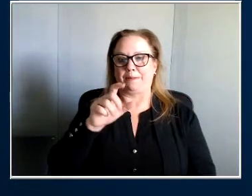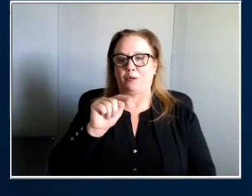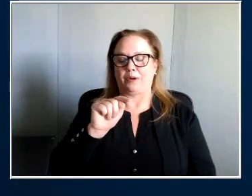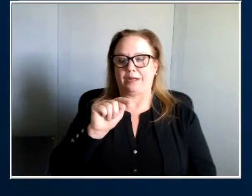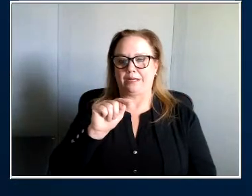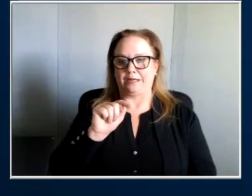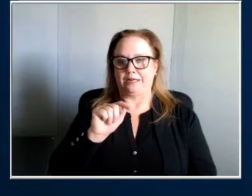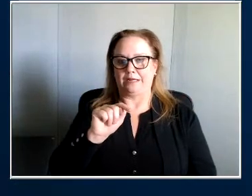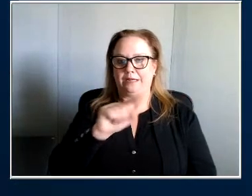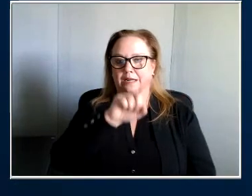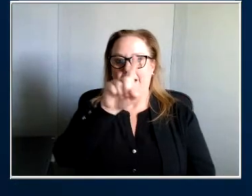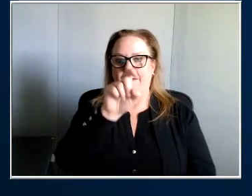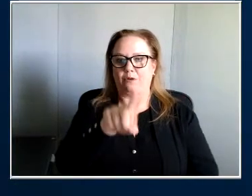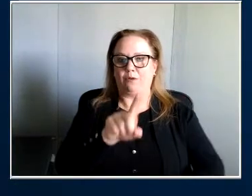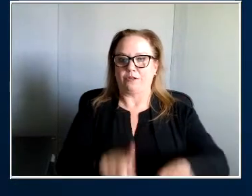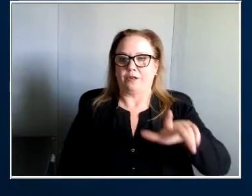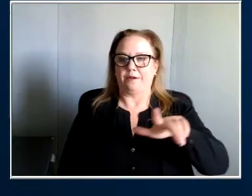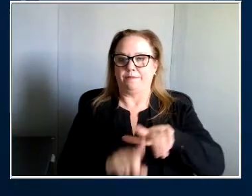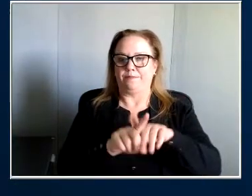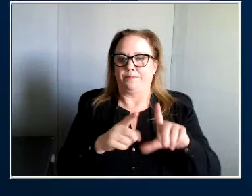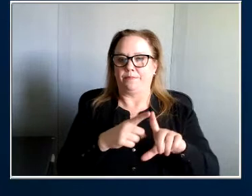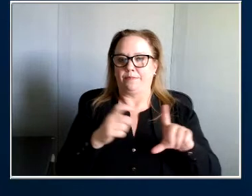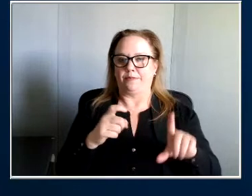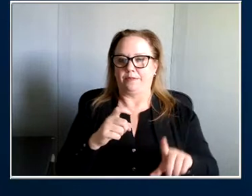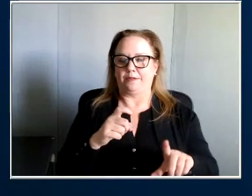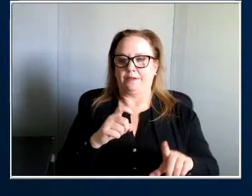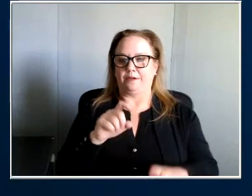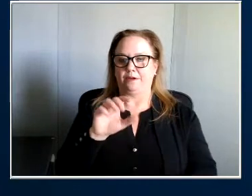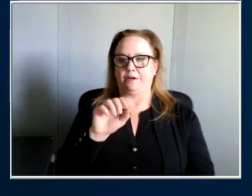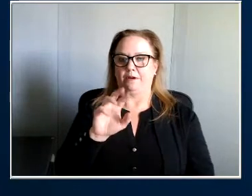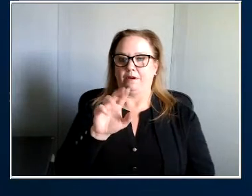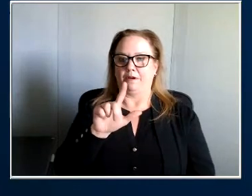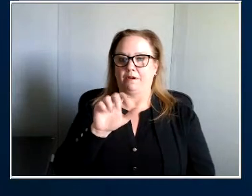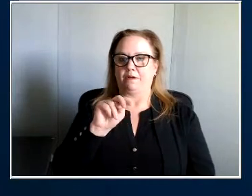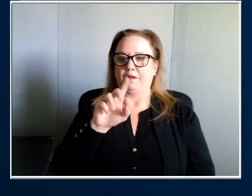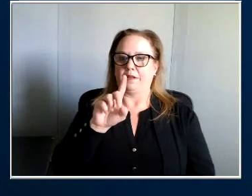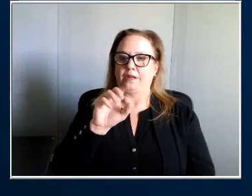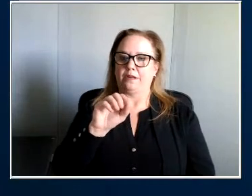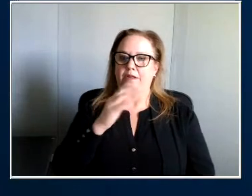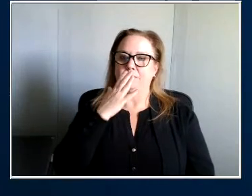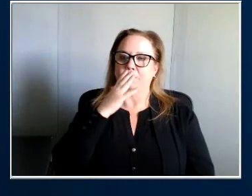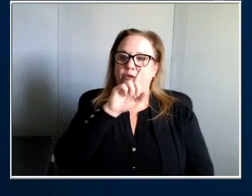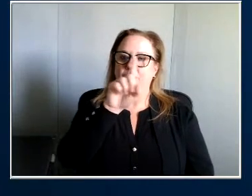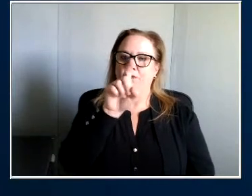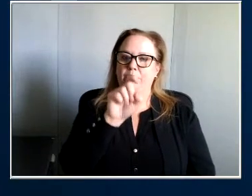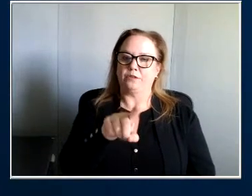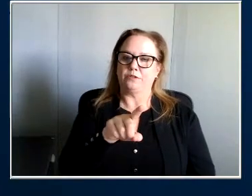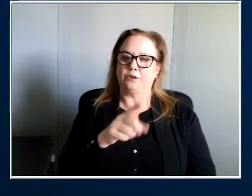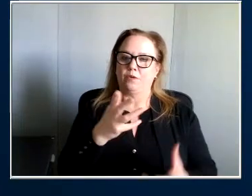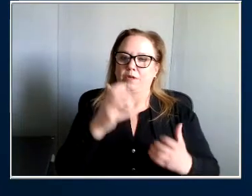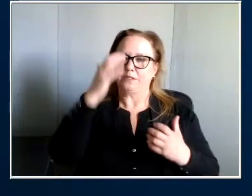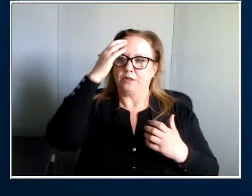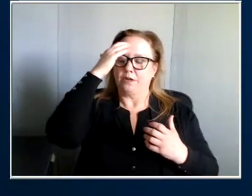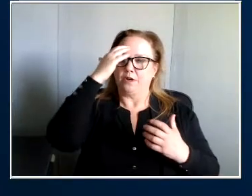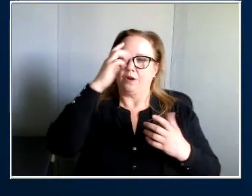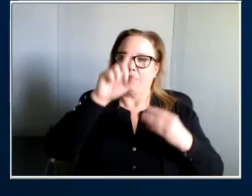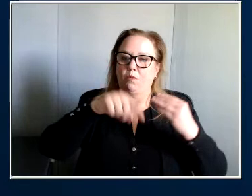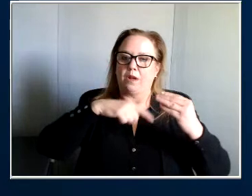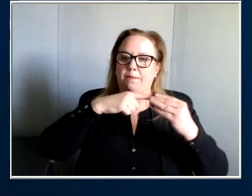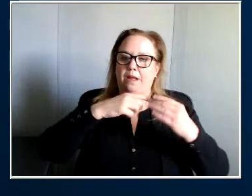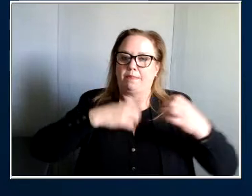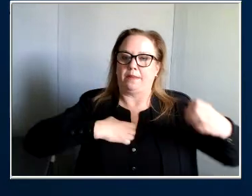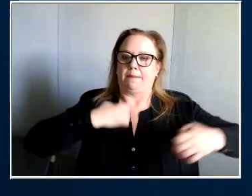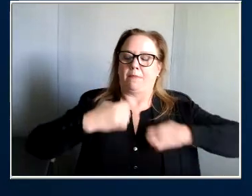a question coming in from Orlando. Orlando has a good question. Orlando wants to know, what about the emotional